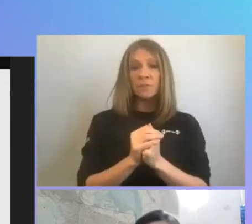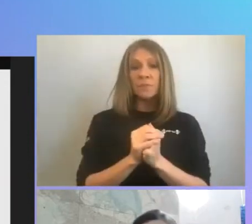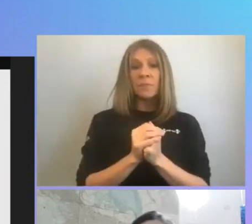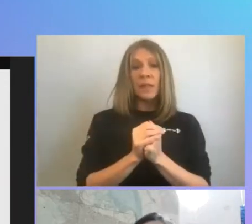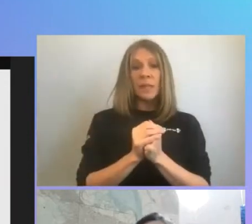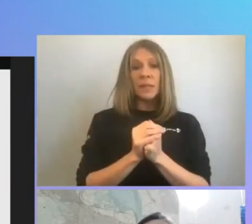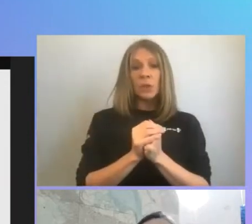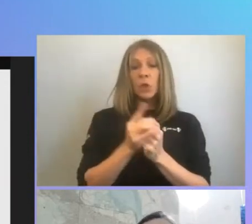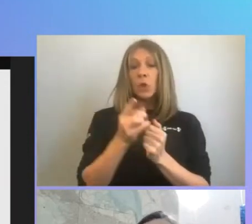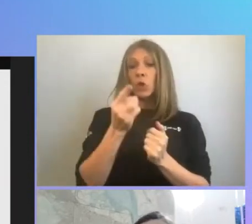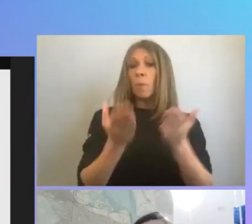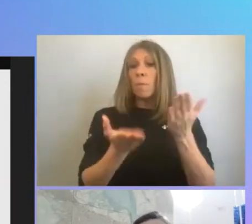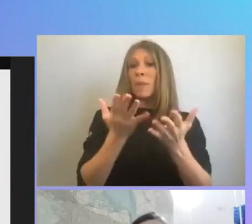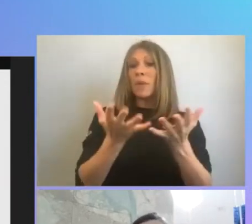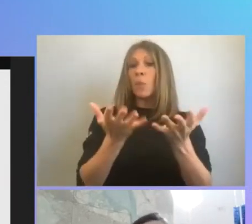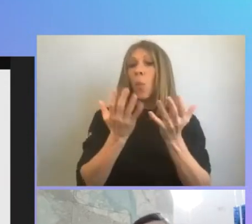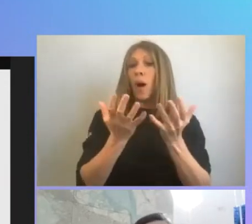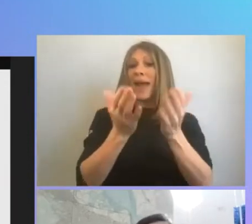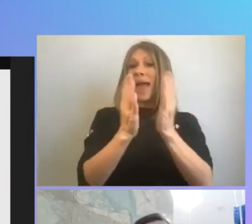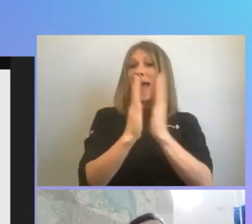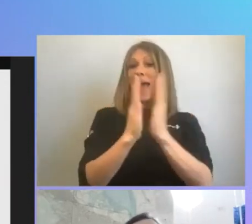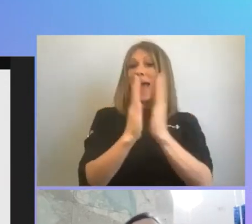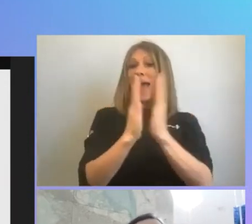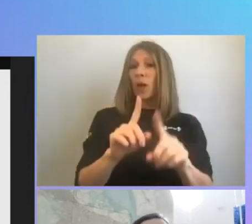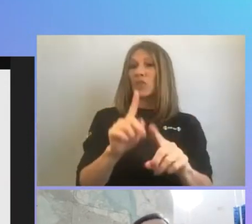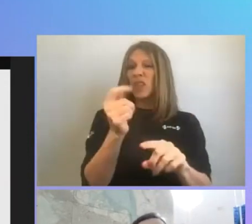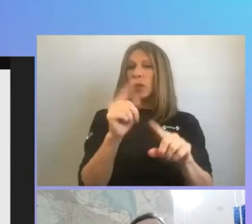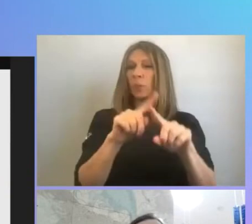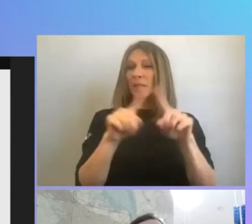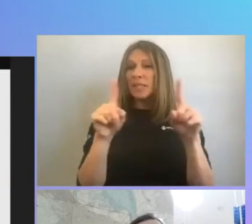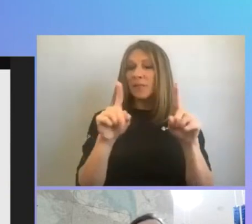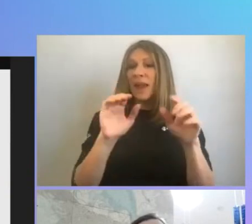you might want to ask the question a little bit differently, like,